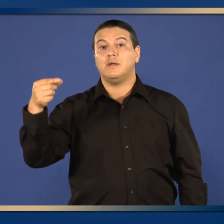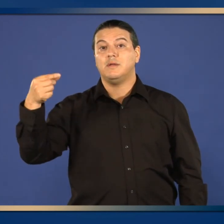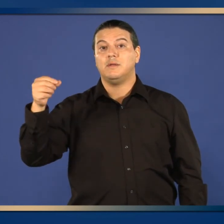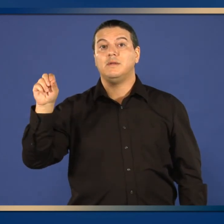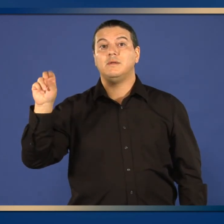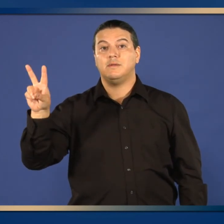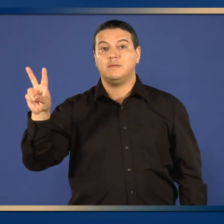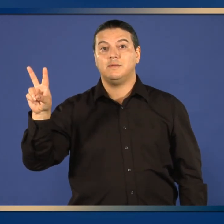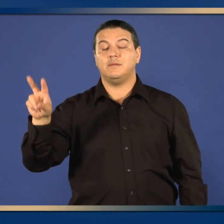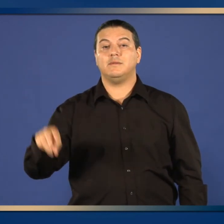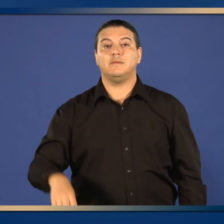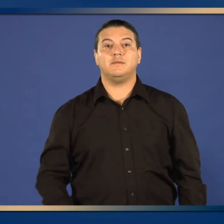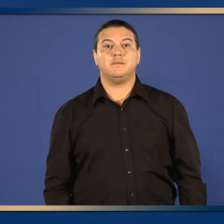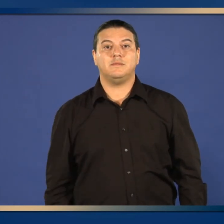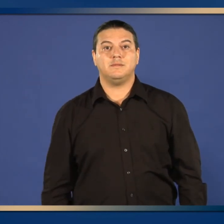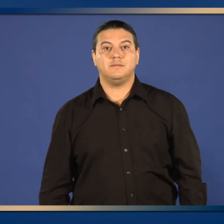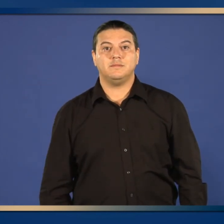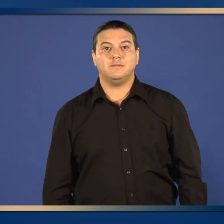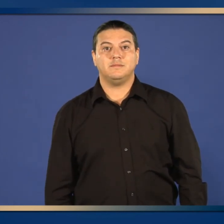www.cdc.gov.